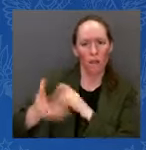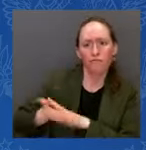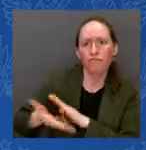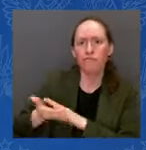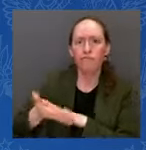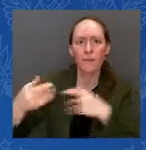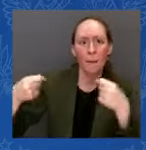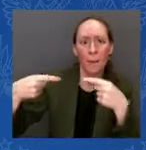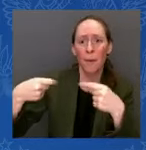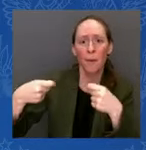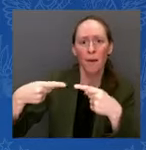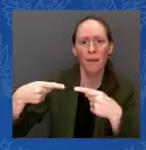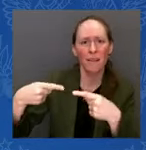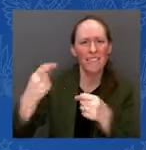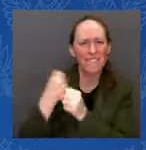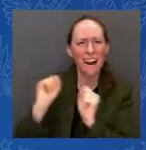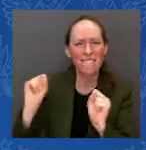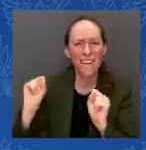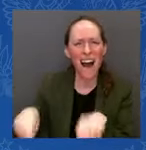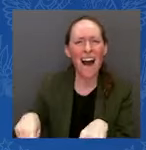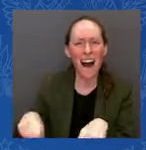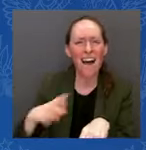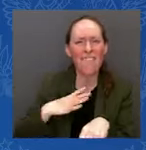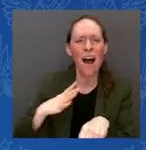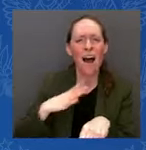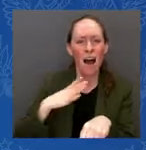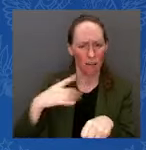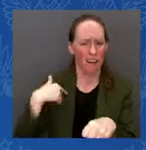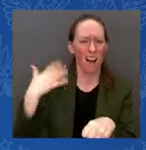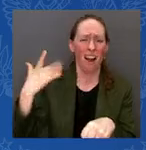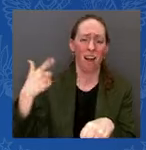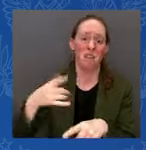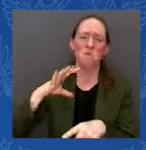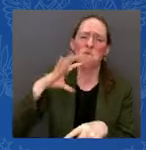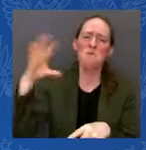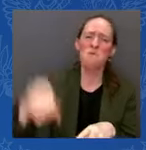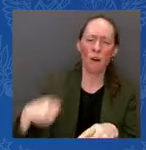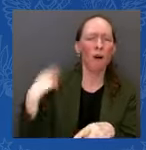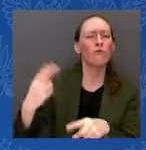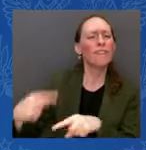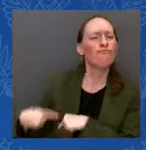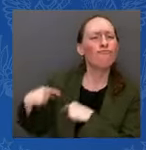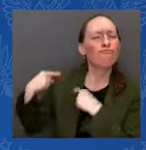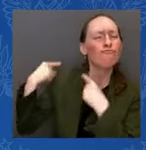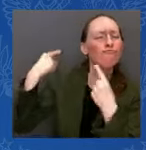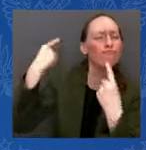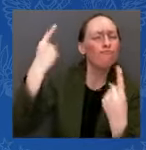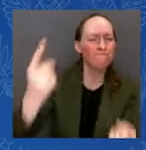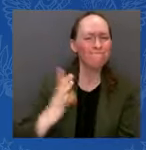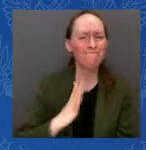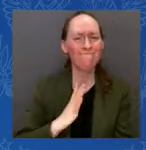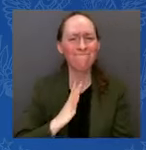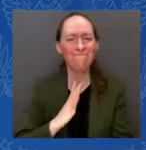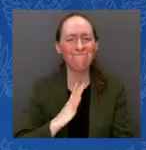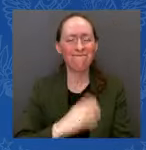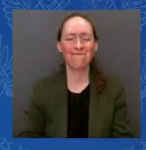a spotless record. Combined between U.S. and U.K., all of our nuclear-powered ships have traveled